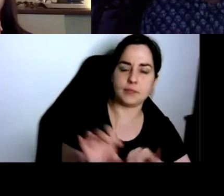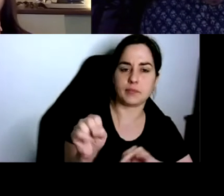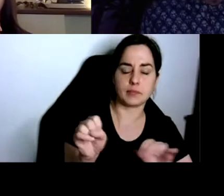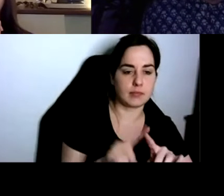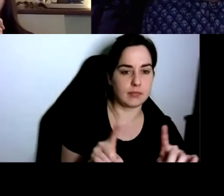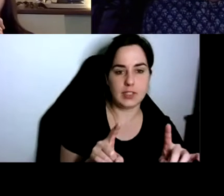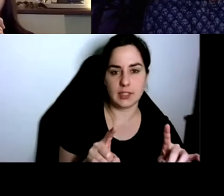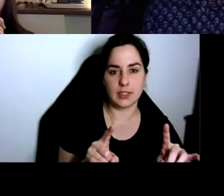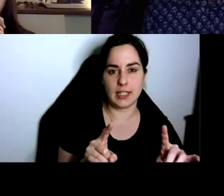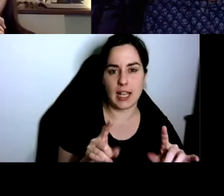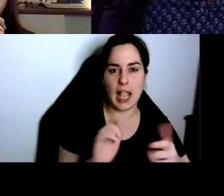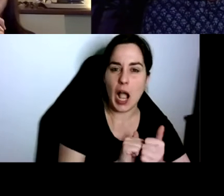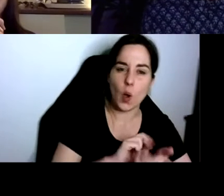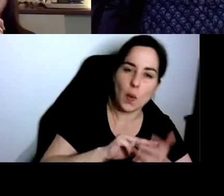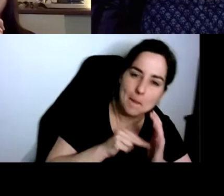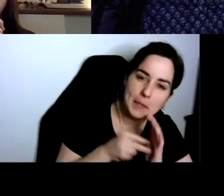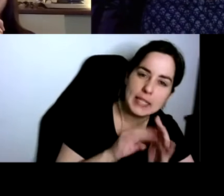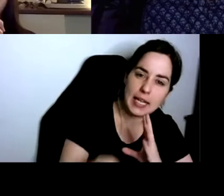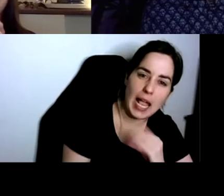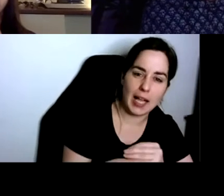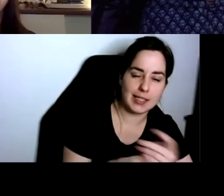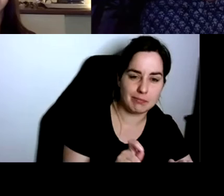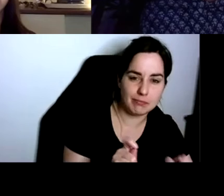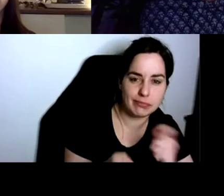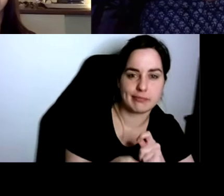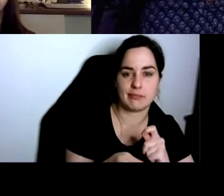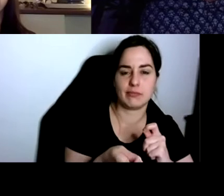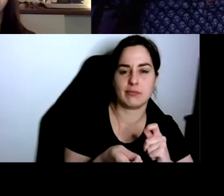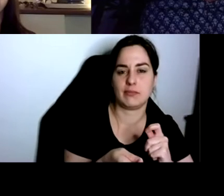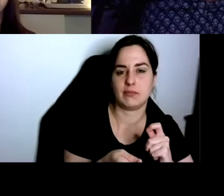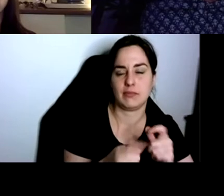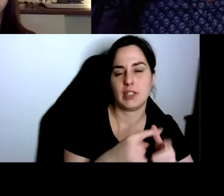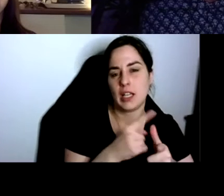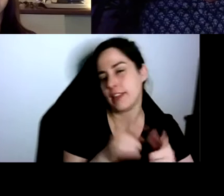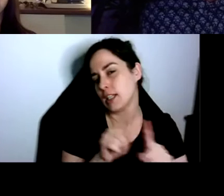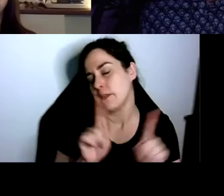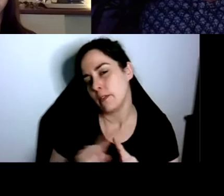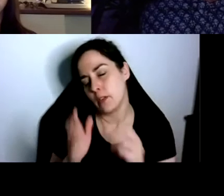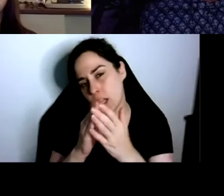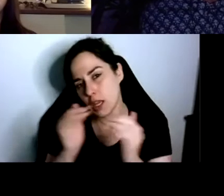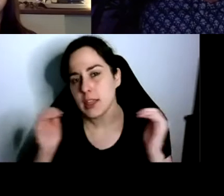different meanings, and they also get into different levels of I'm